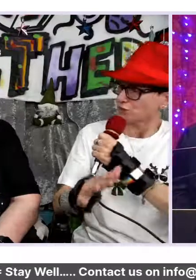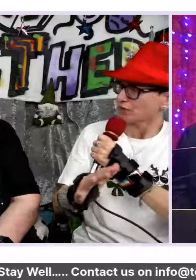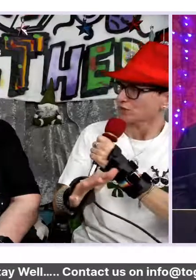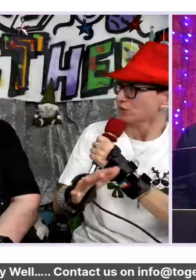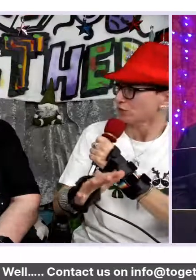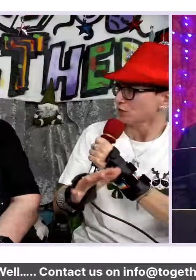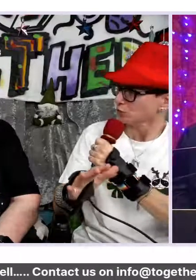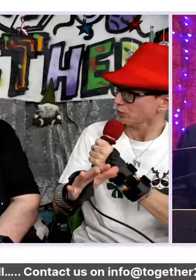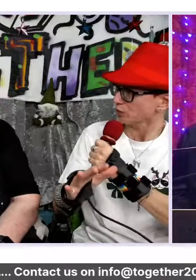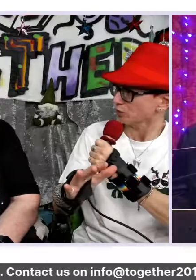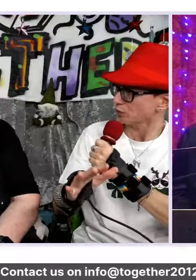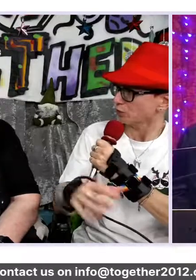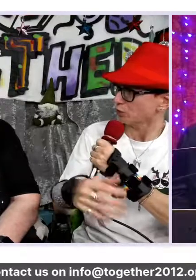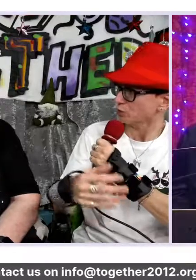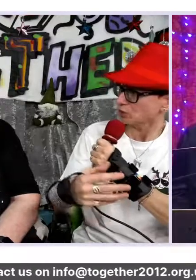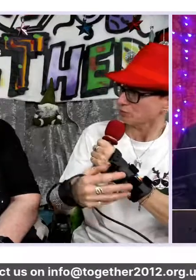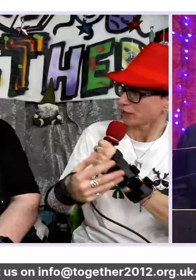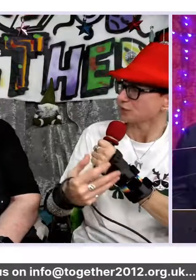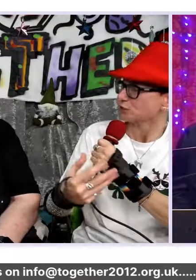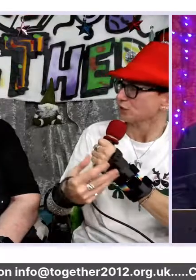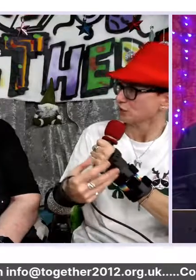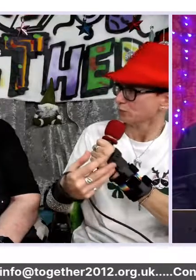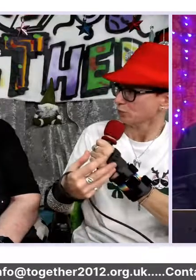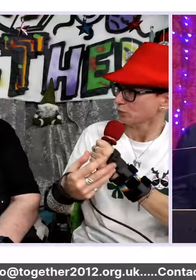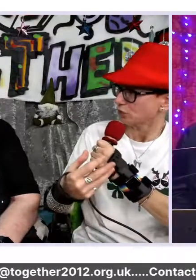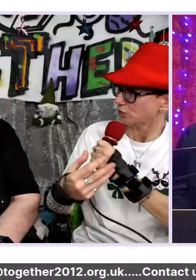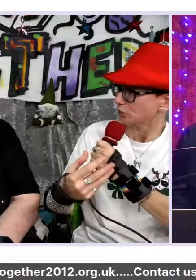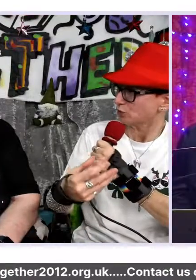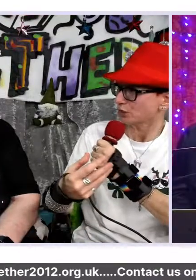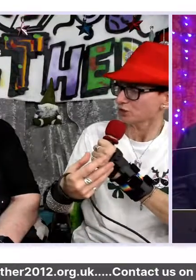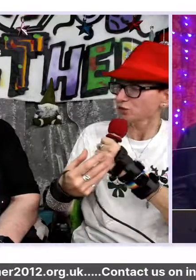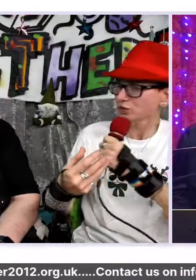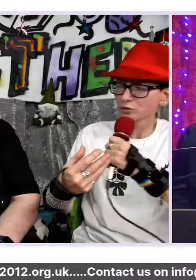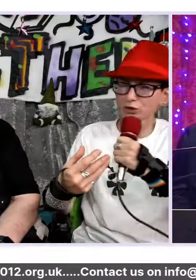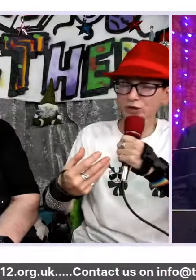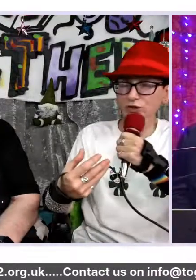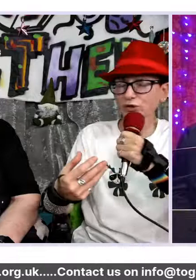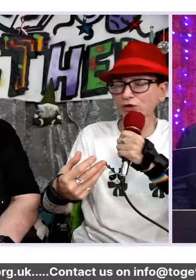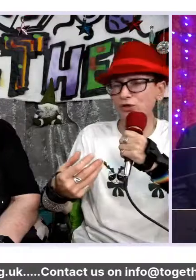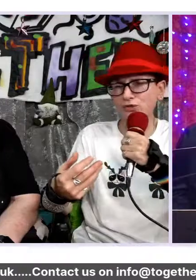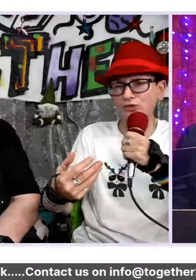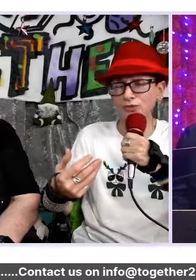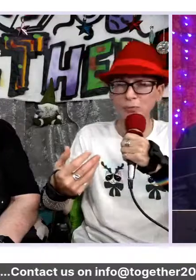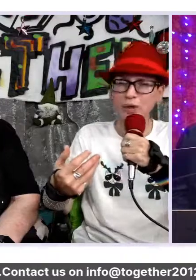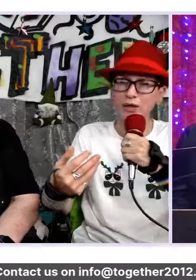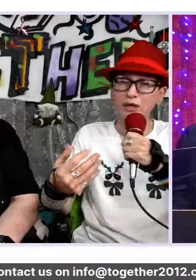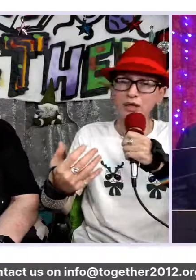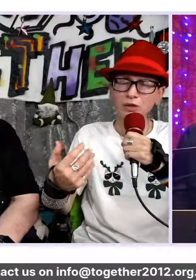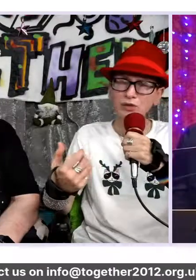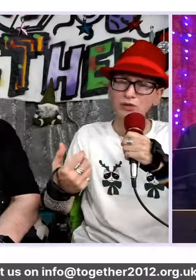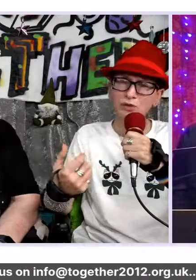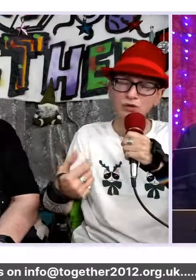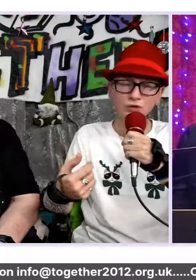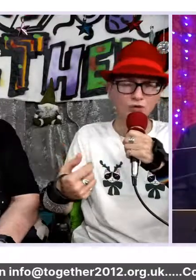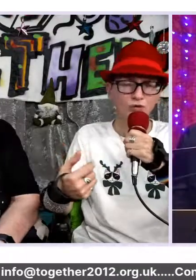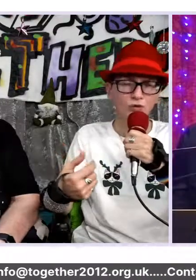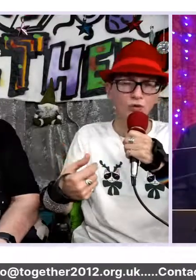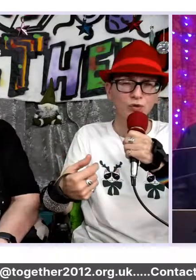just fascinating women, also passionate about what they do, passionate about their craft, and with